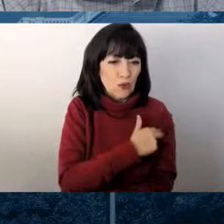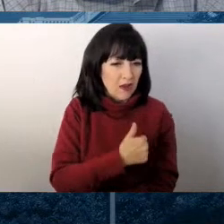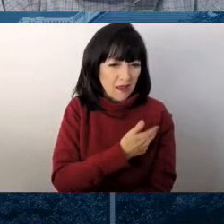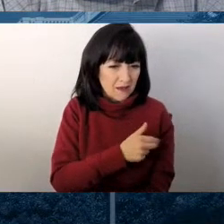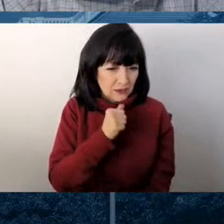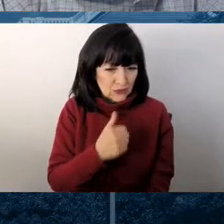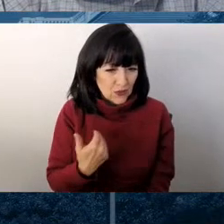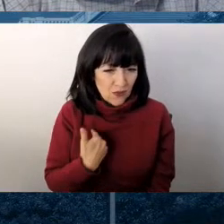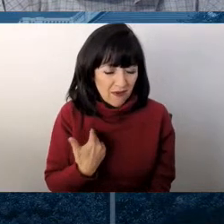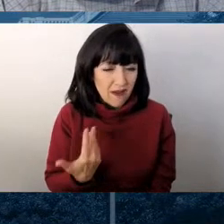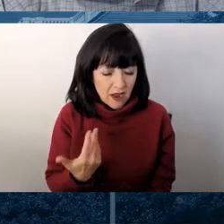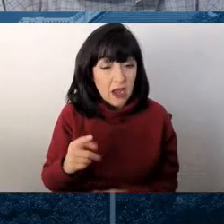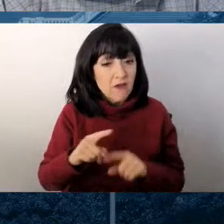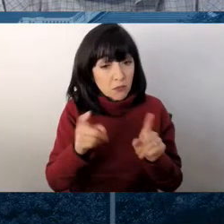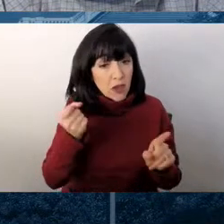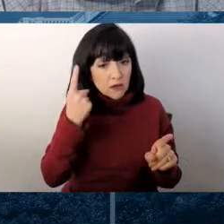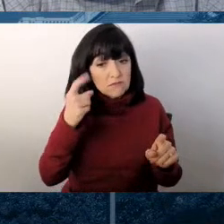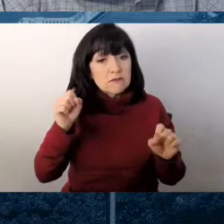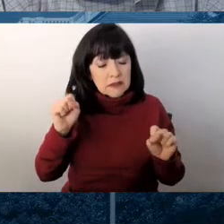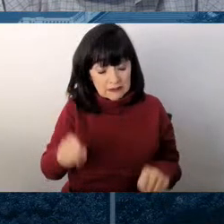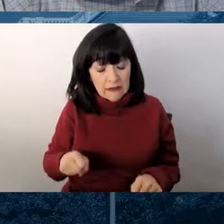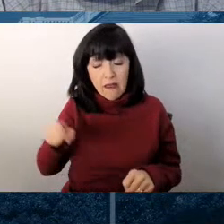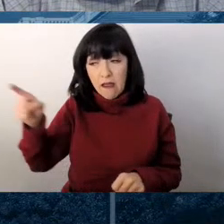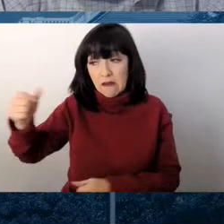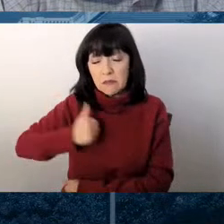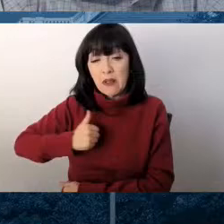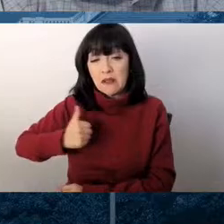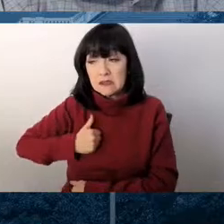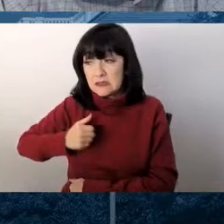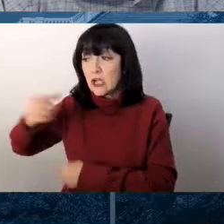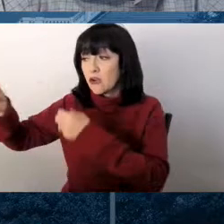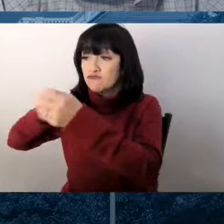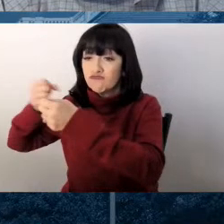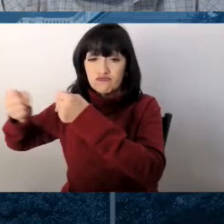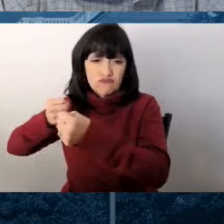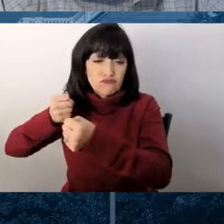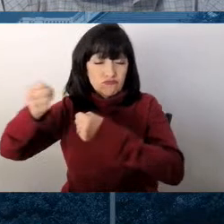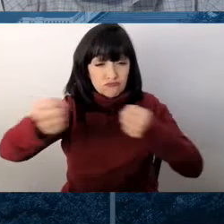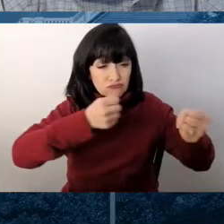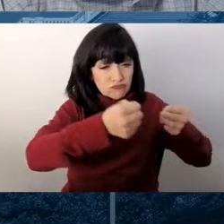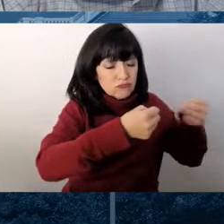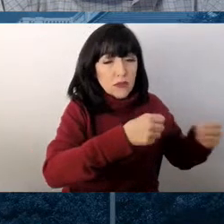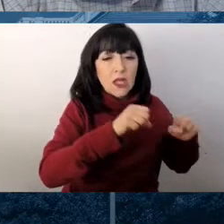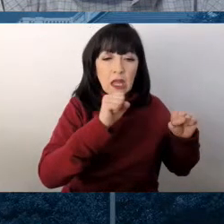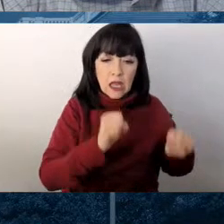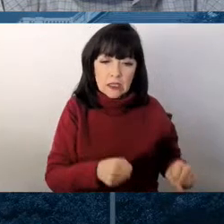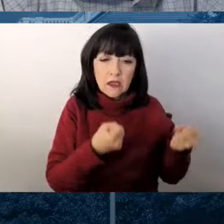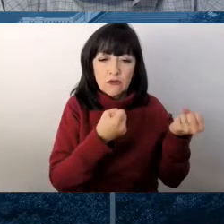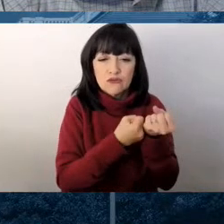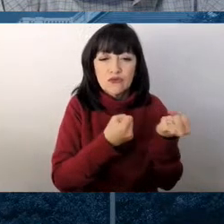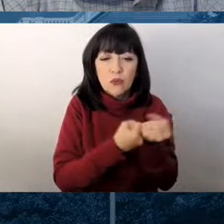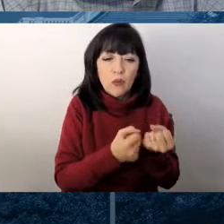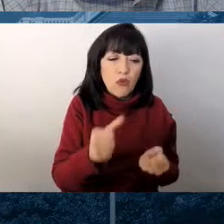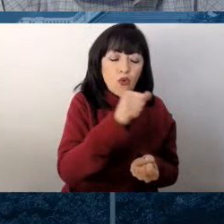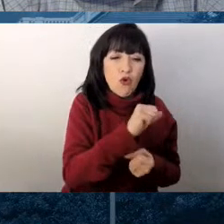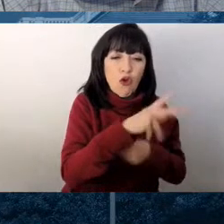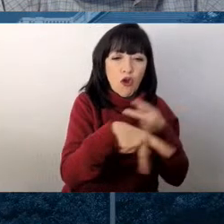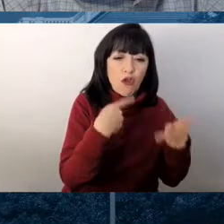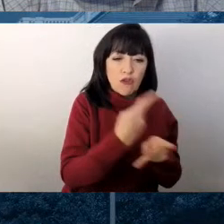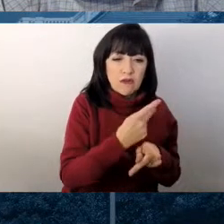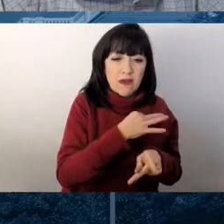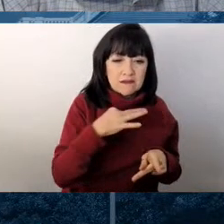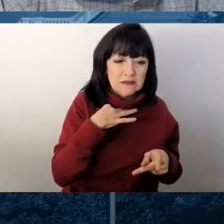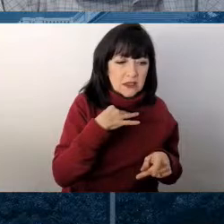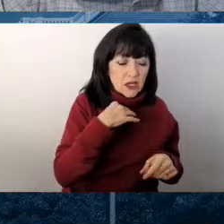hard workers that will adapt to anything that's thrown their way. And that's what the National Guard's done, not only for the hospitals, but for the state for the last almost 2 years